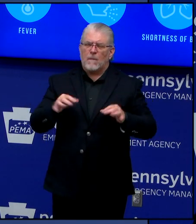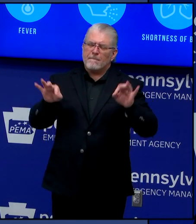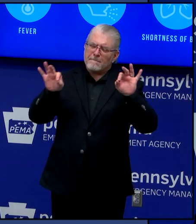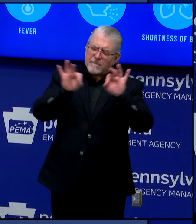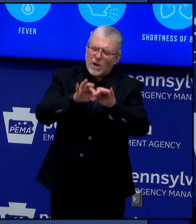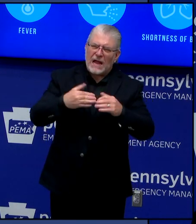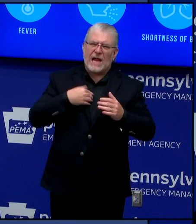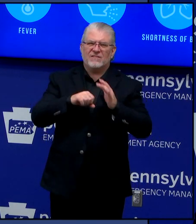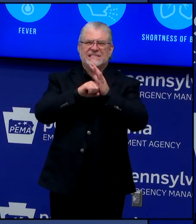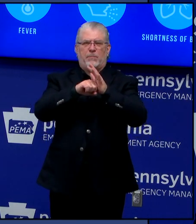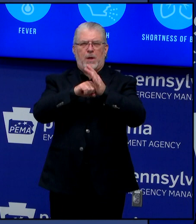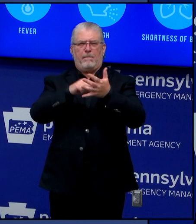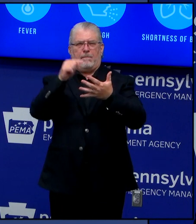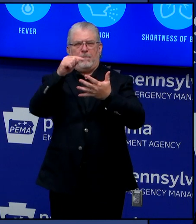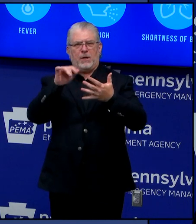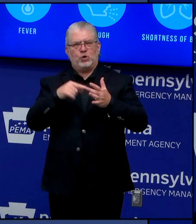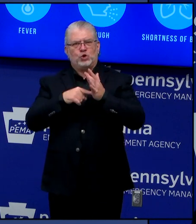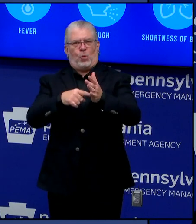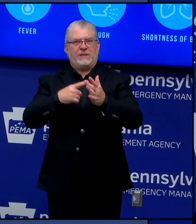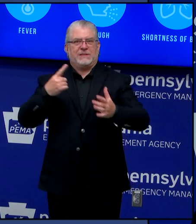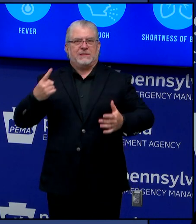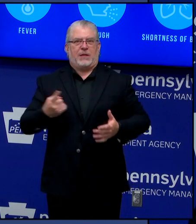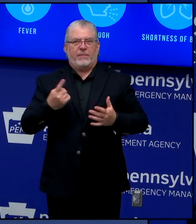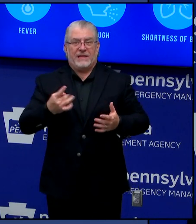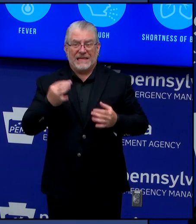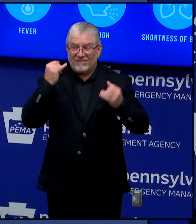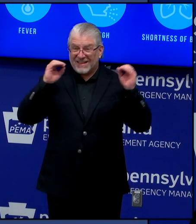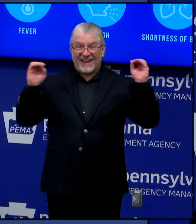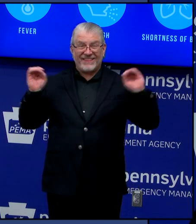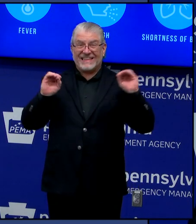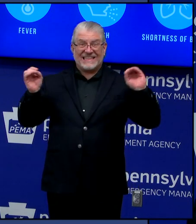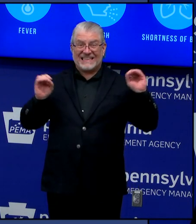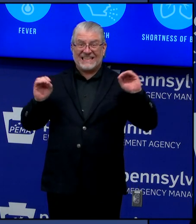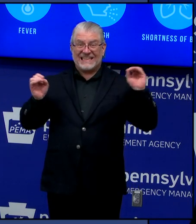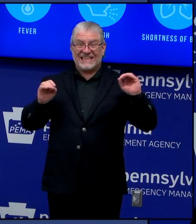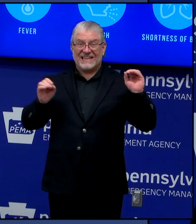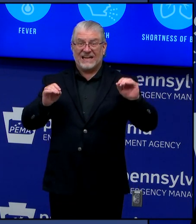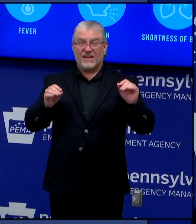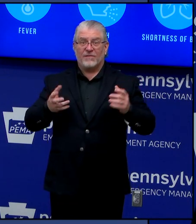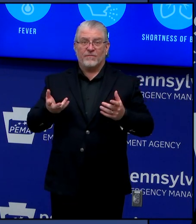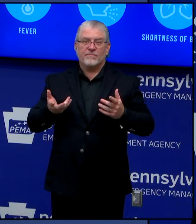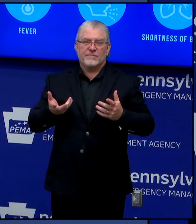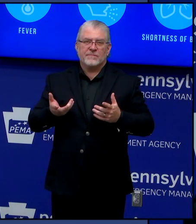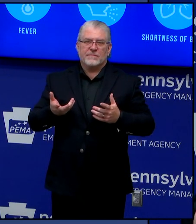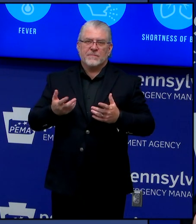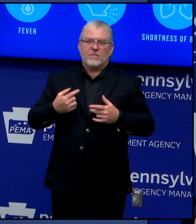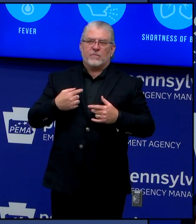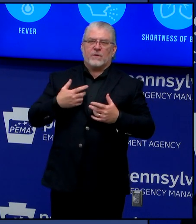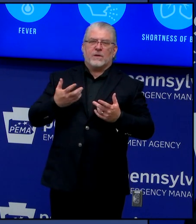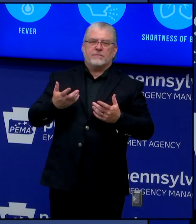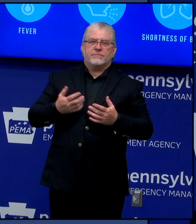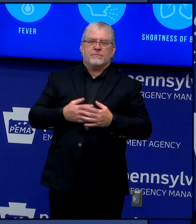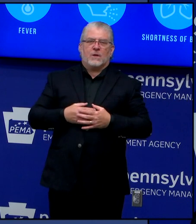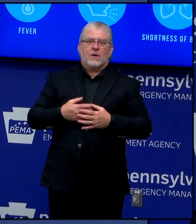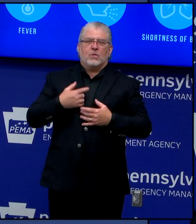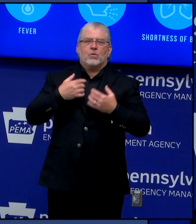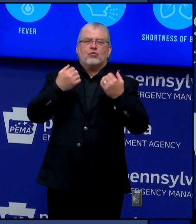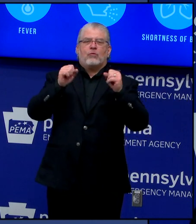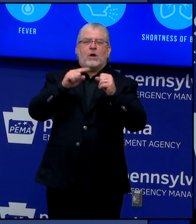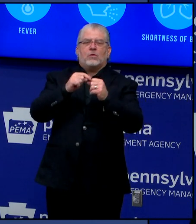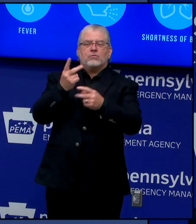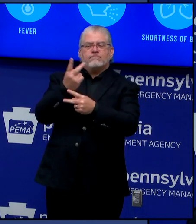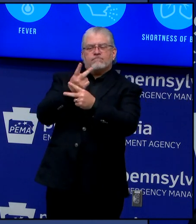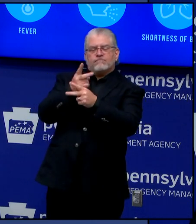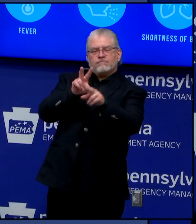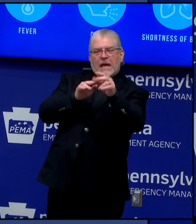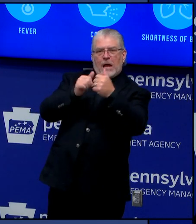asymptomatic people, we want to do that in a systematic surveillance driven way to get a sense of the